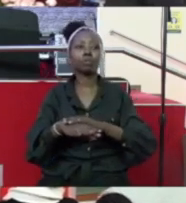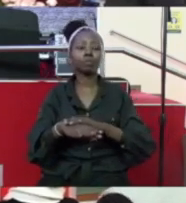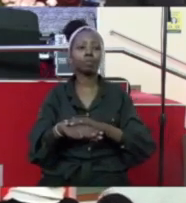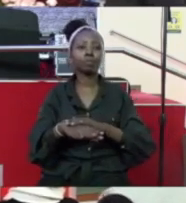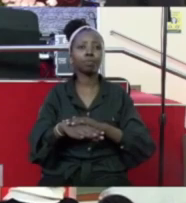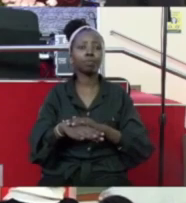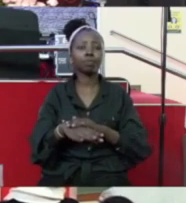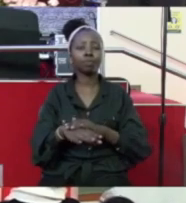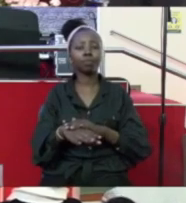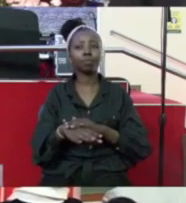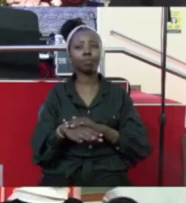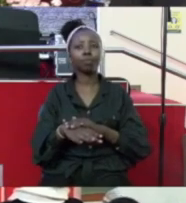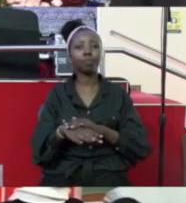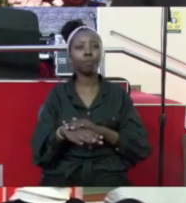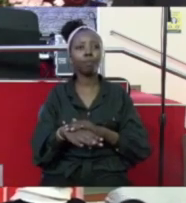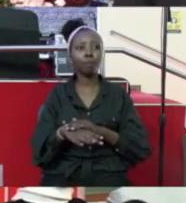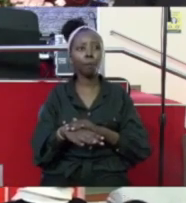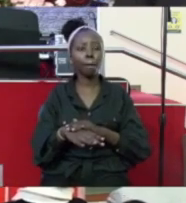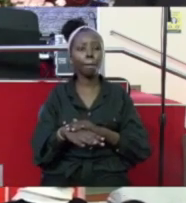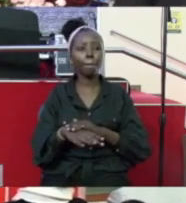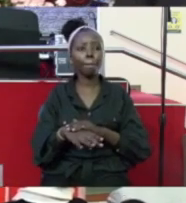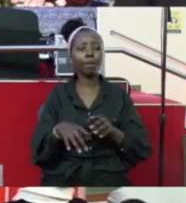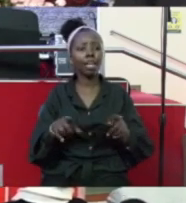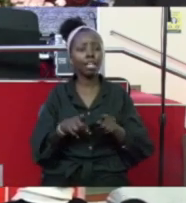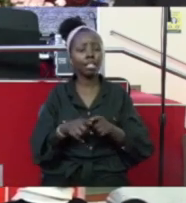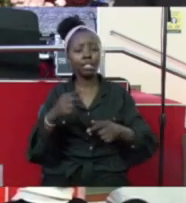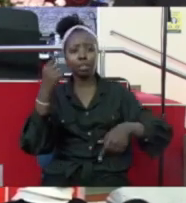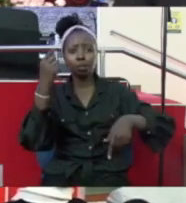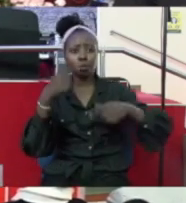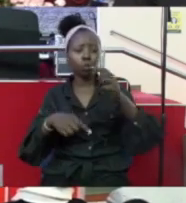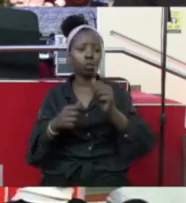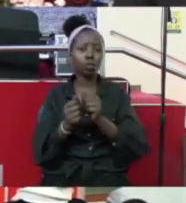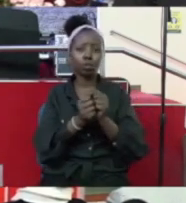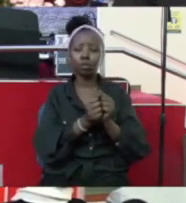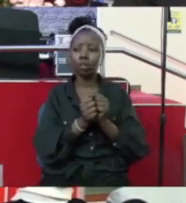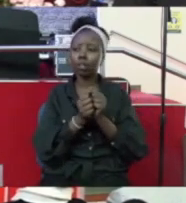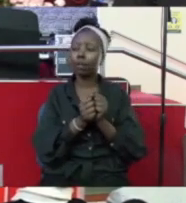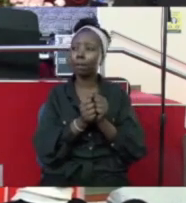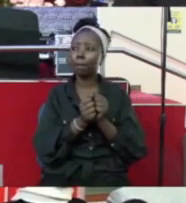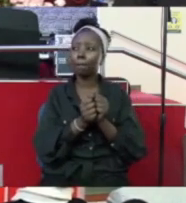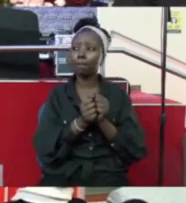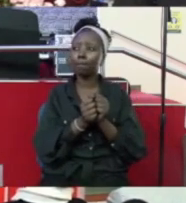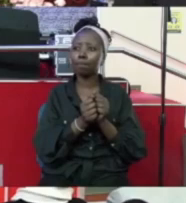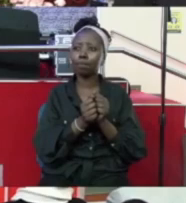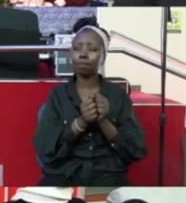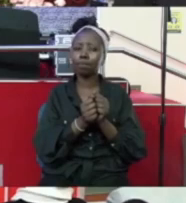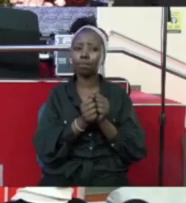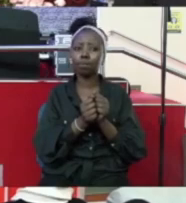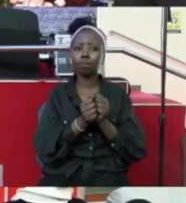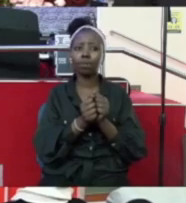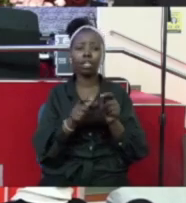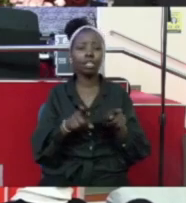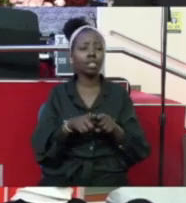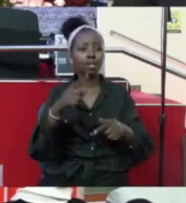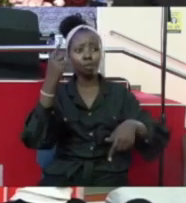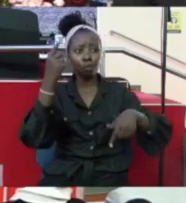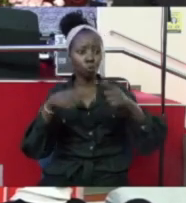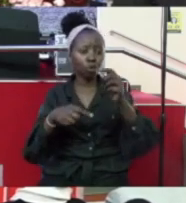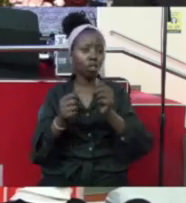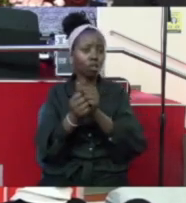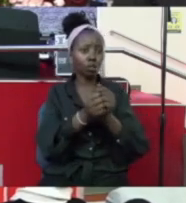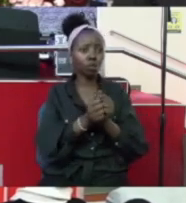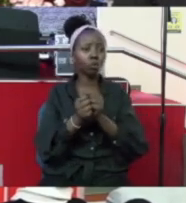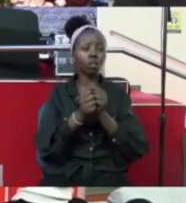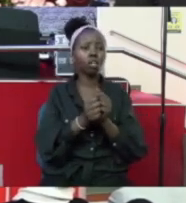tukawa msaada kwa watu wengine. We can win together. Tuweza tukasoma pamoja. We can win together. Tuweza tukashinda pamoja. And